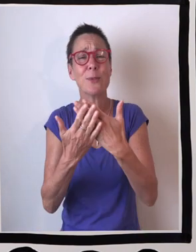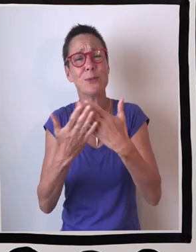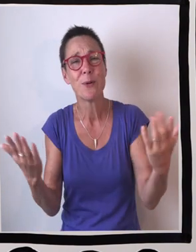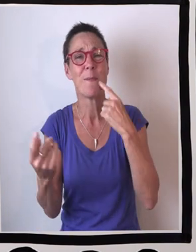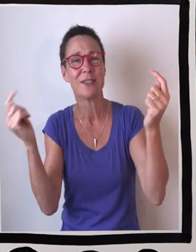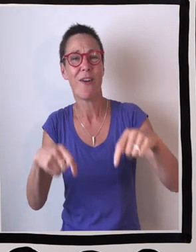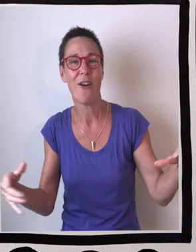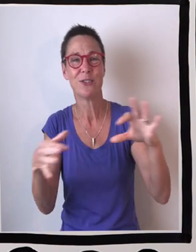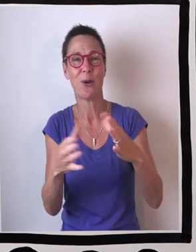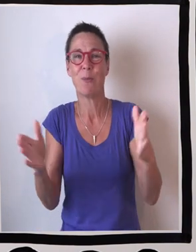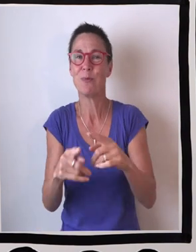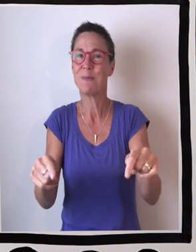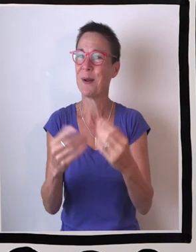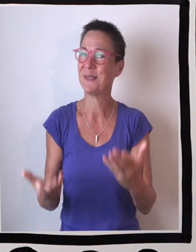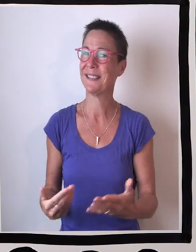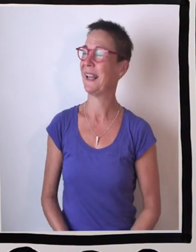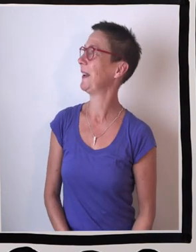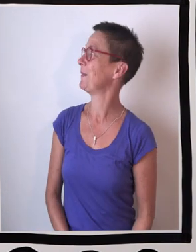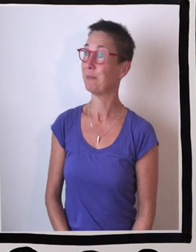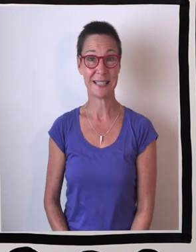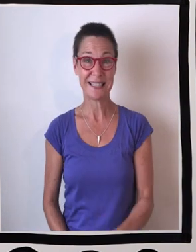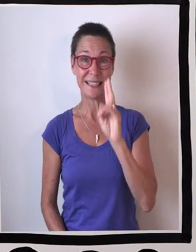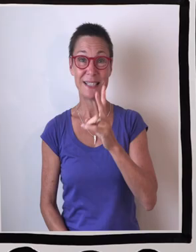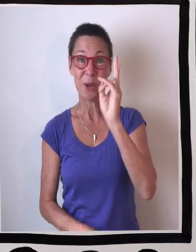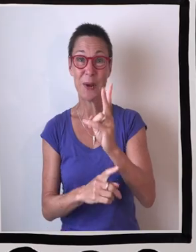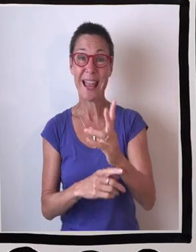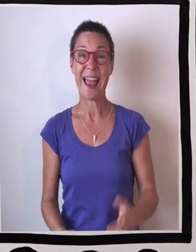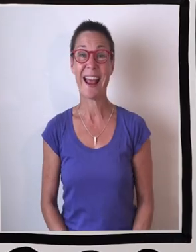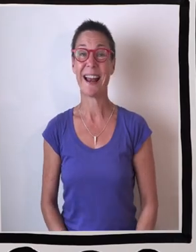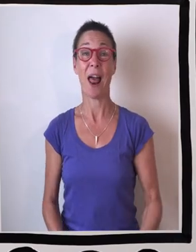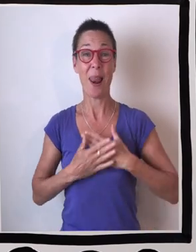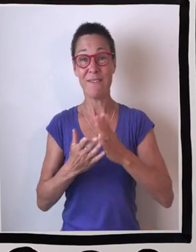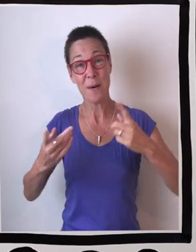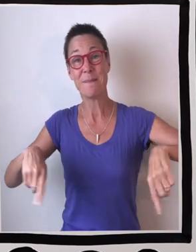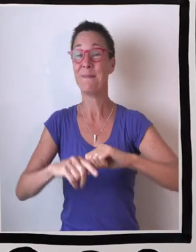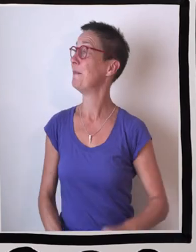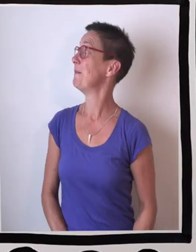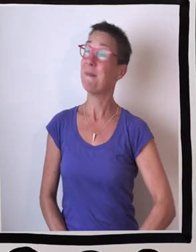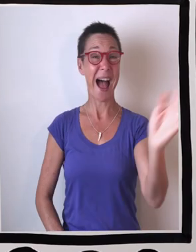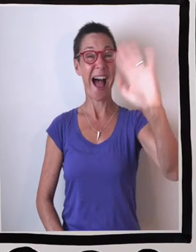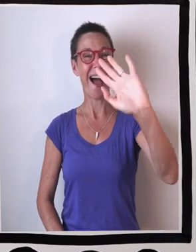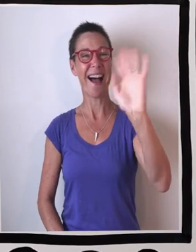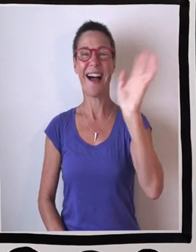much for coming to the Broom Cupboard today. We'll see you again next time. Love from the Broom Cupboard.